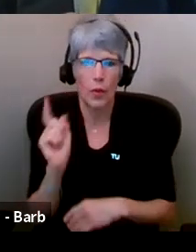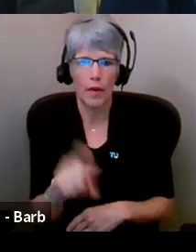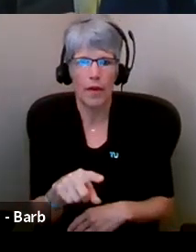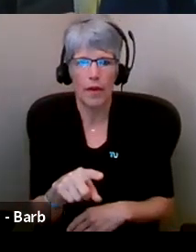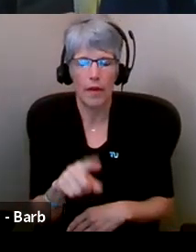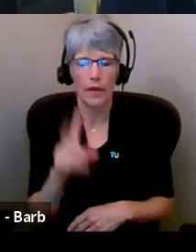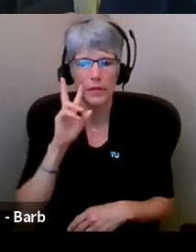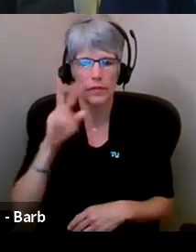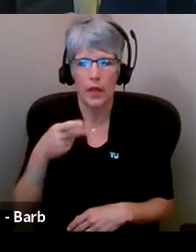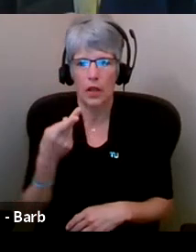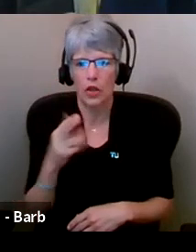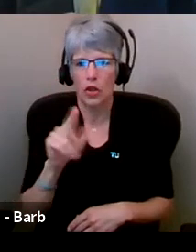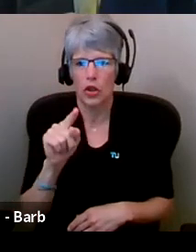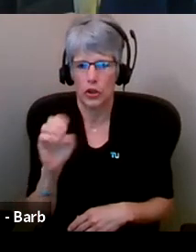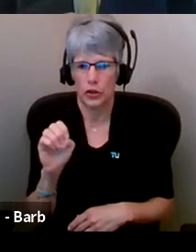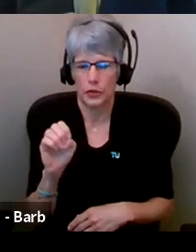Vice President Hurte to answer.